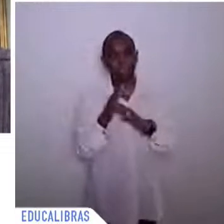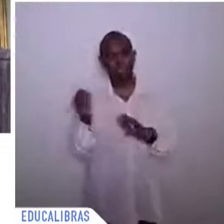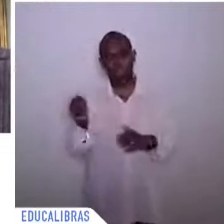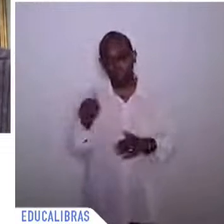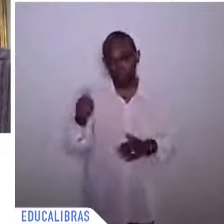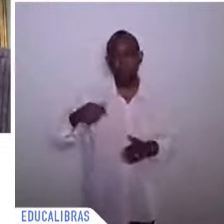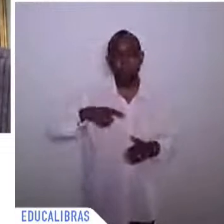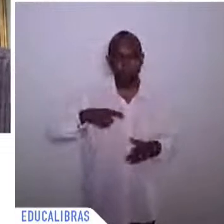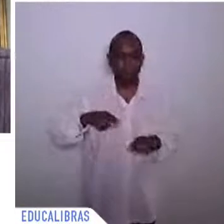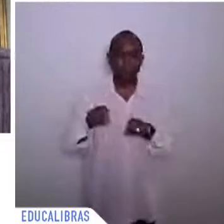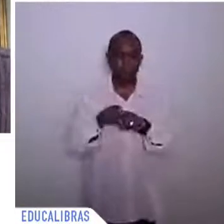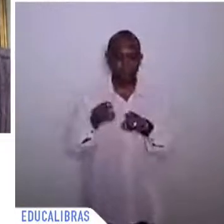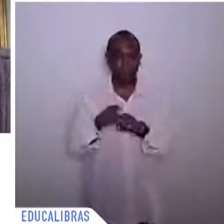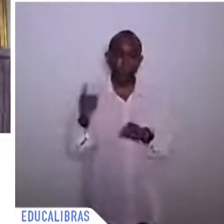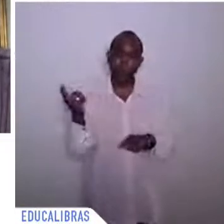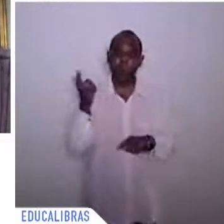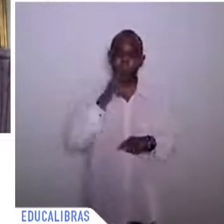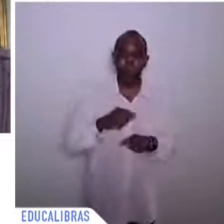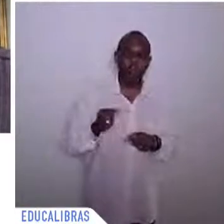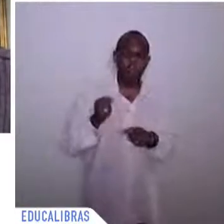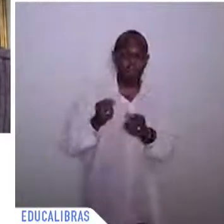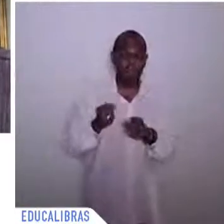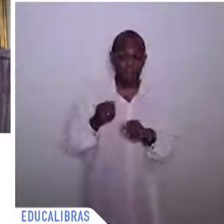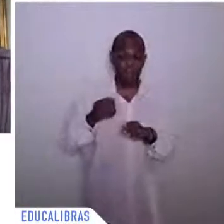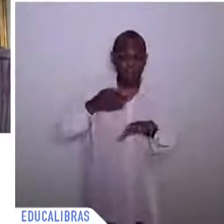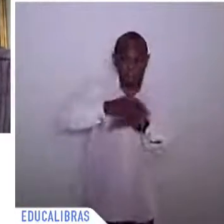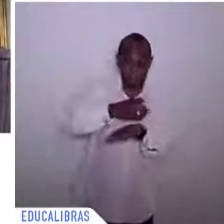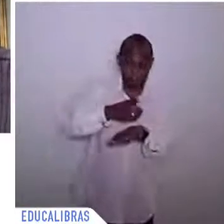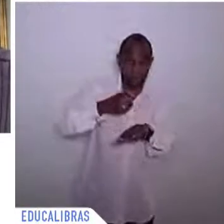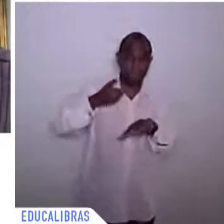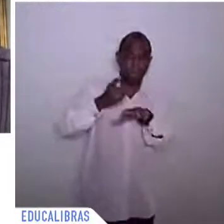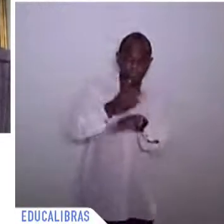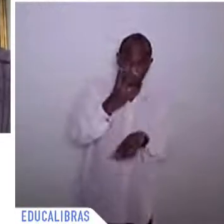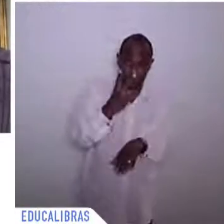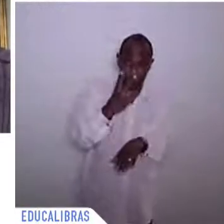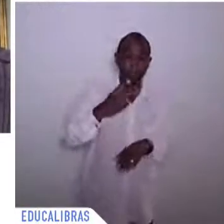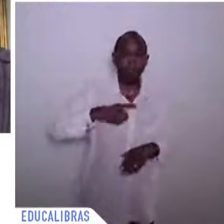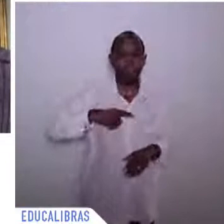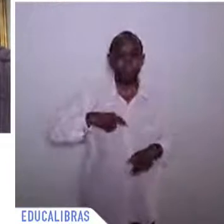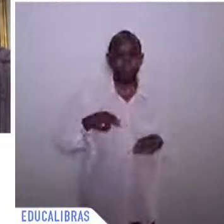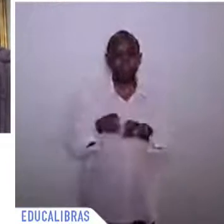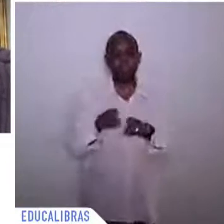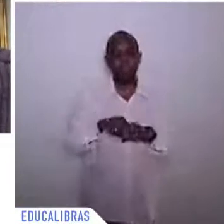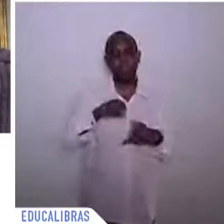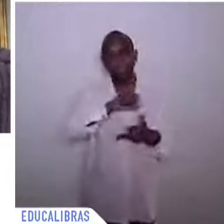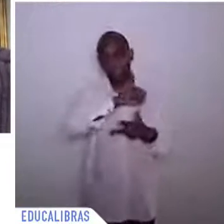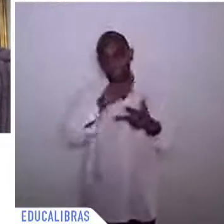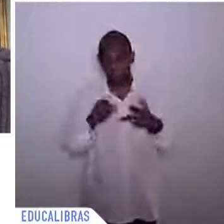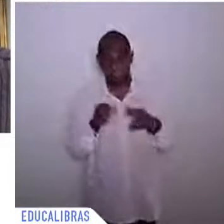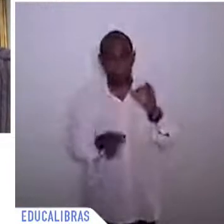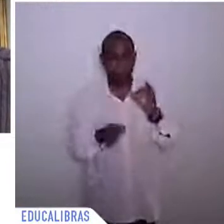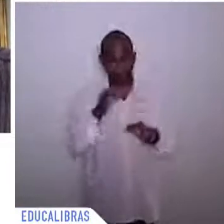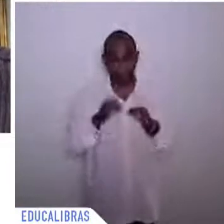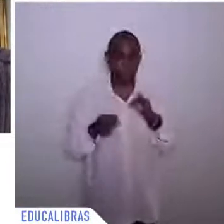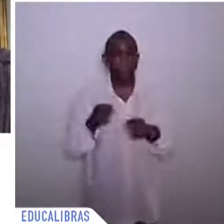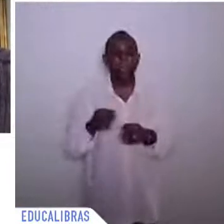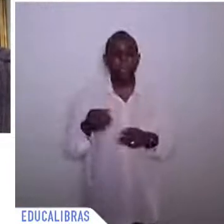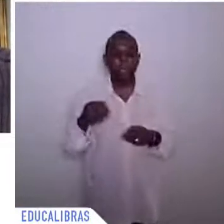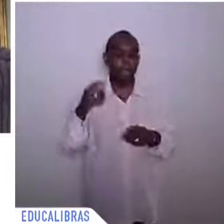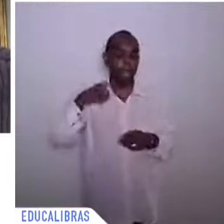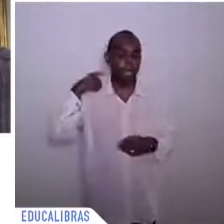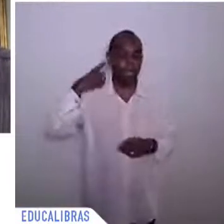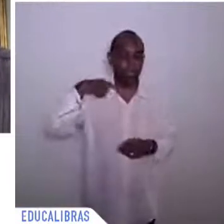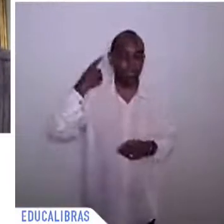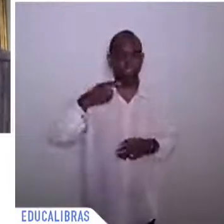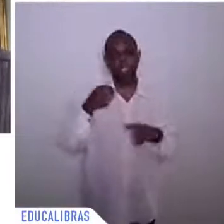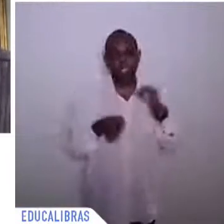in the city of São Paulo for 2 consecutive terms between 1995 and 2002, and also as a federal deputy for the state of São